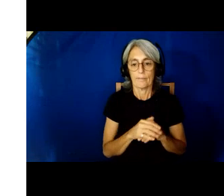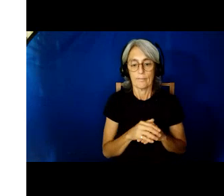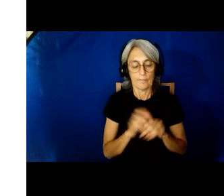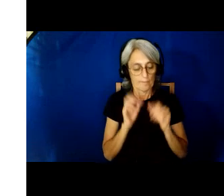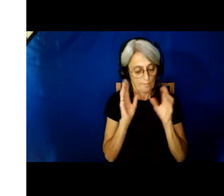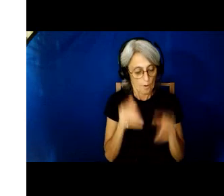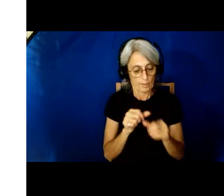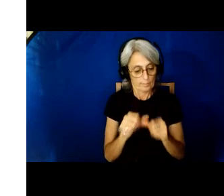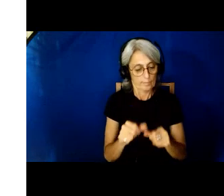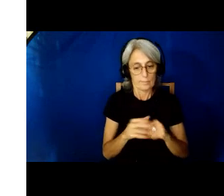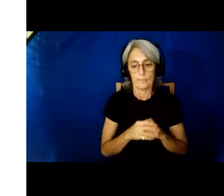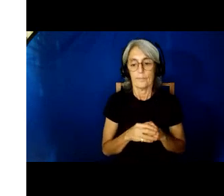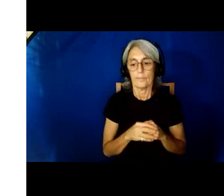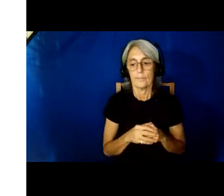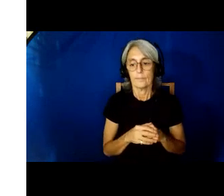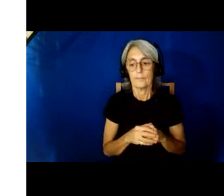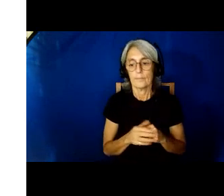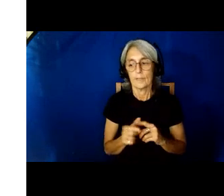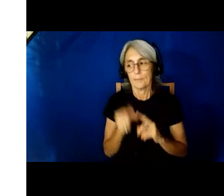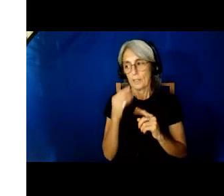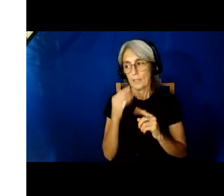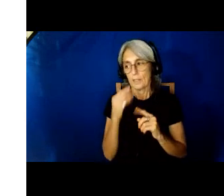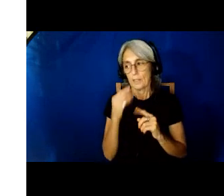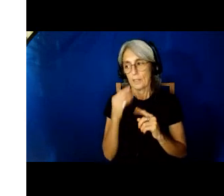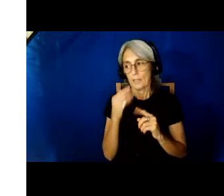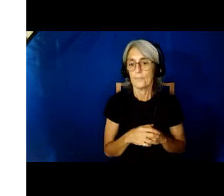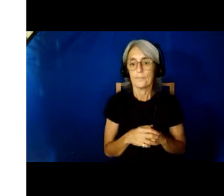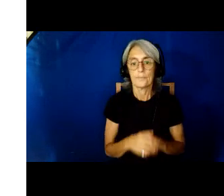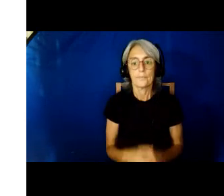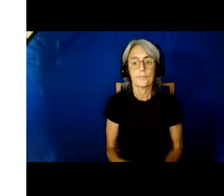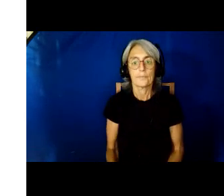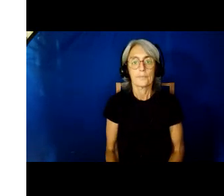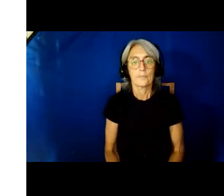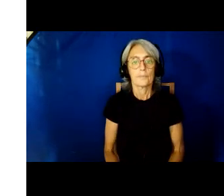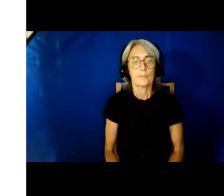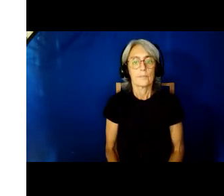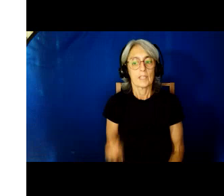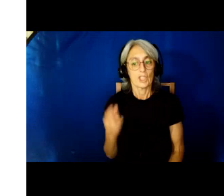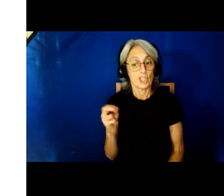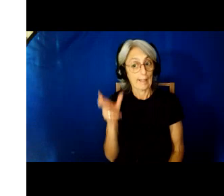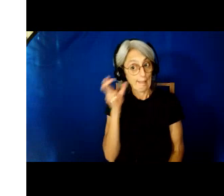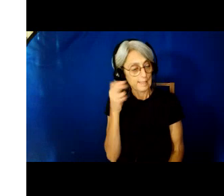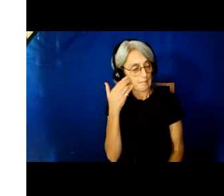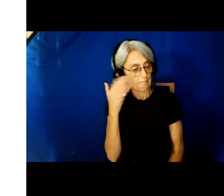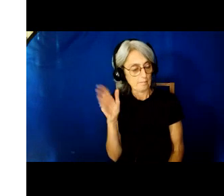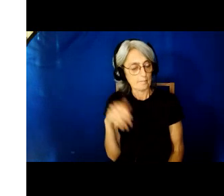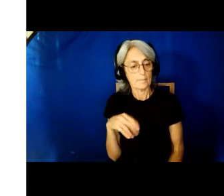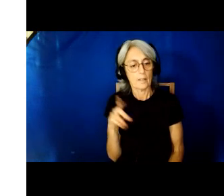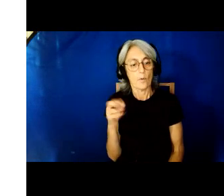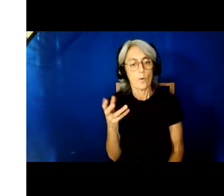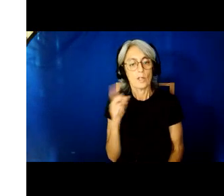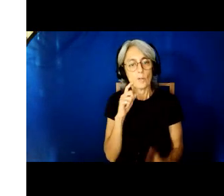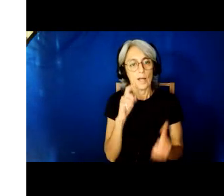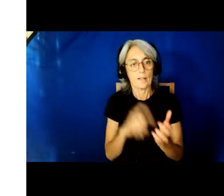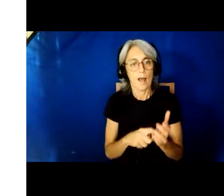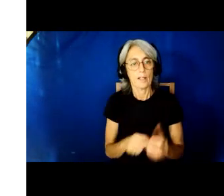want to say a special thank you to you. And I don't know if she's listening, but I do want to